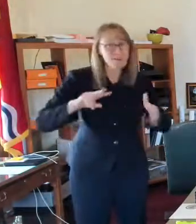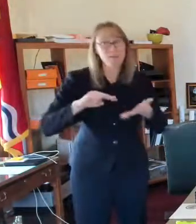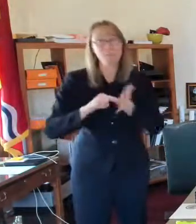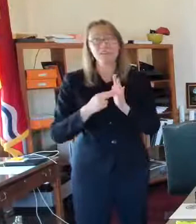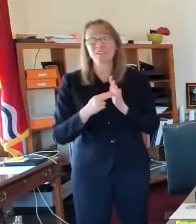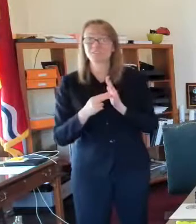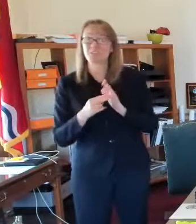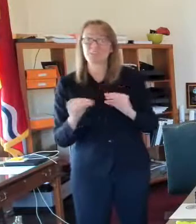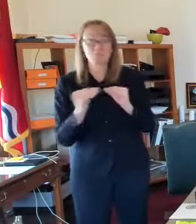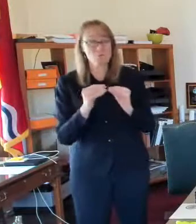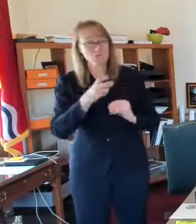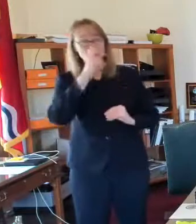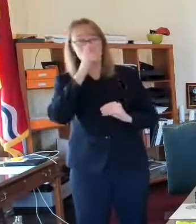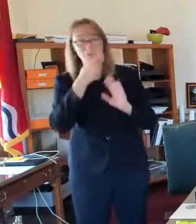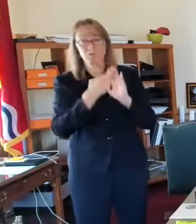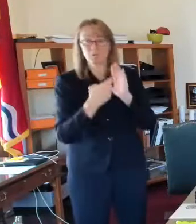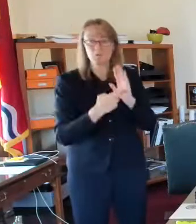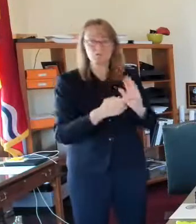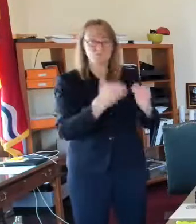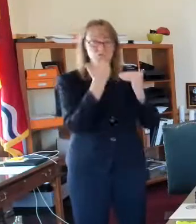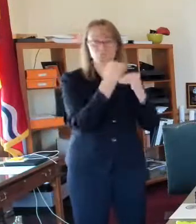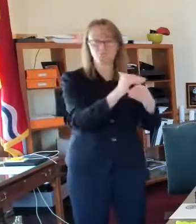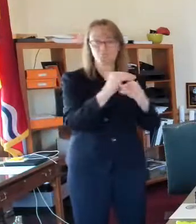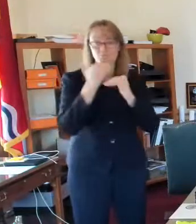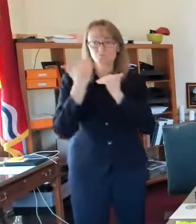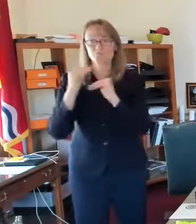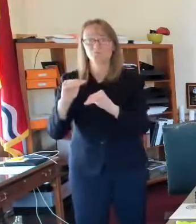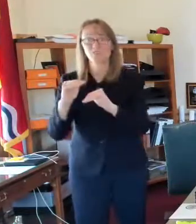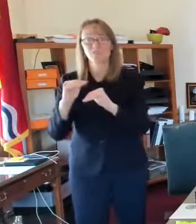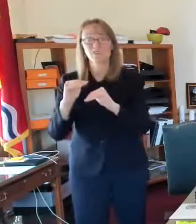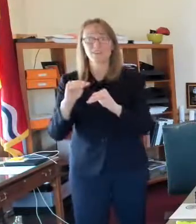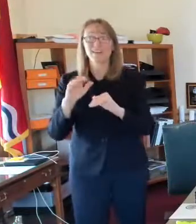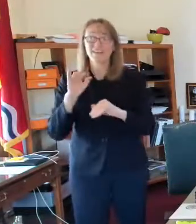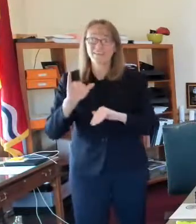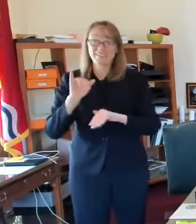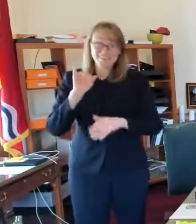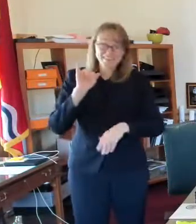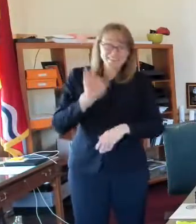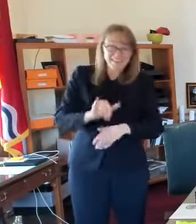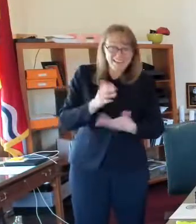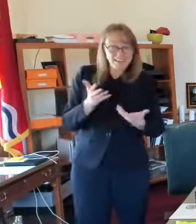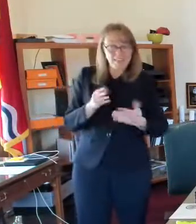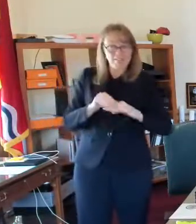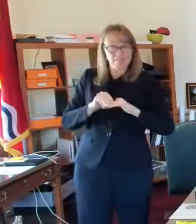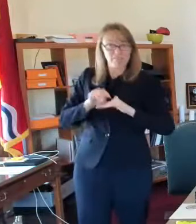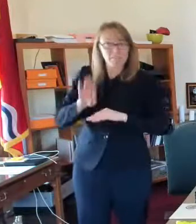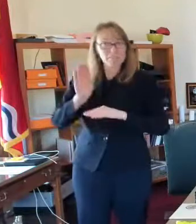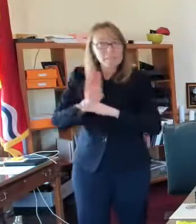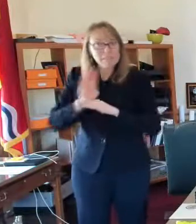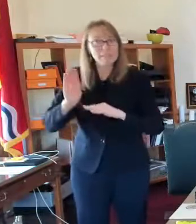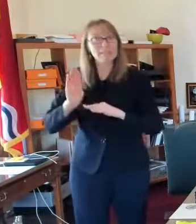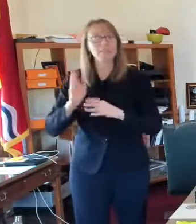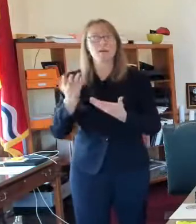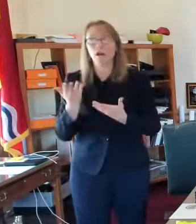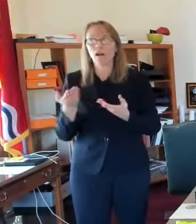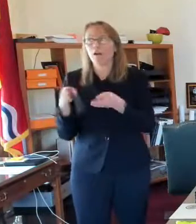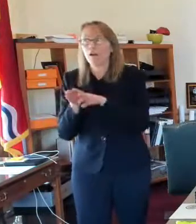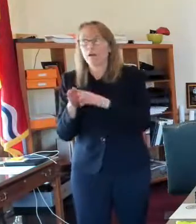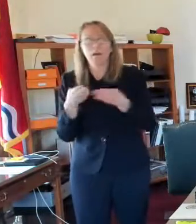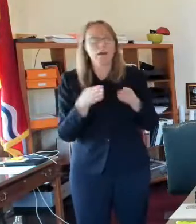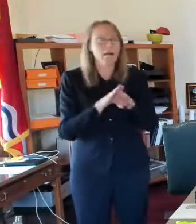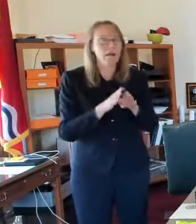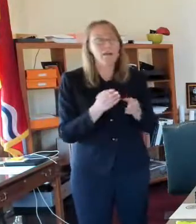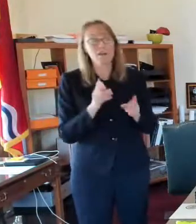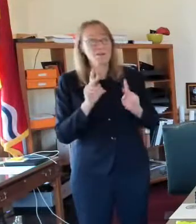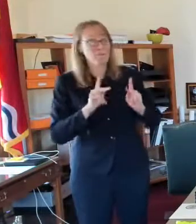businesses that go out of business and more people that are out of work. And frankly, the federal government has not